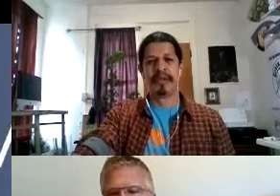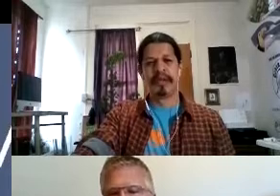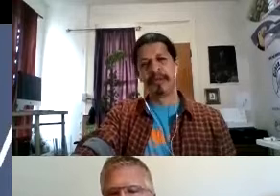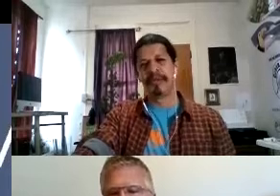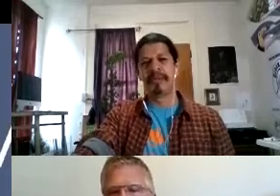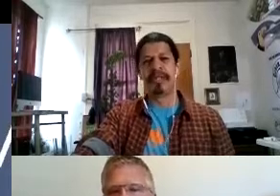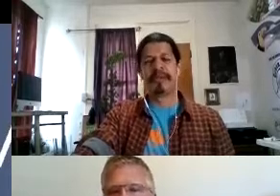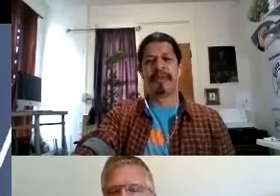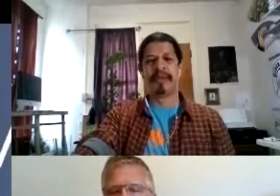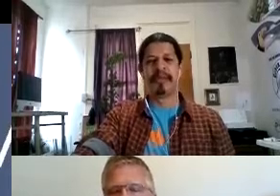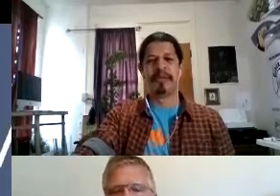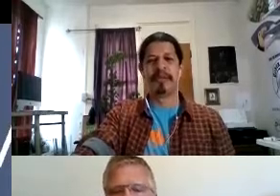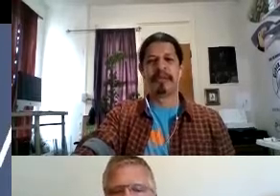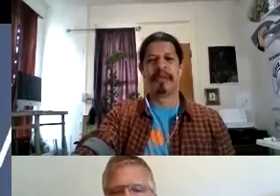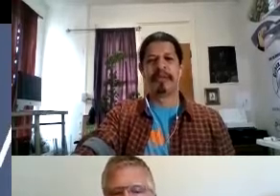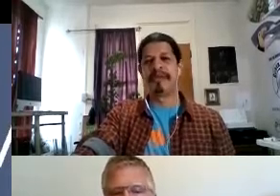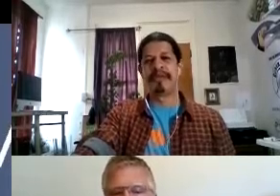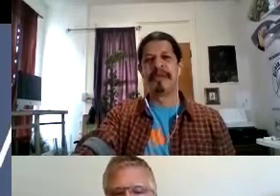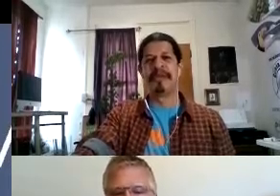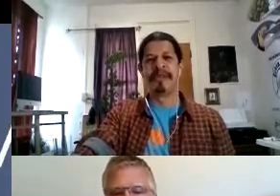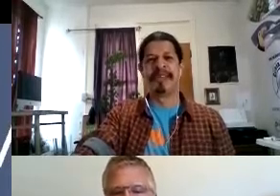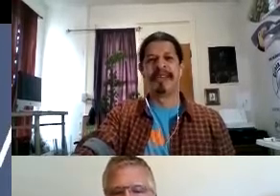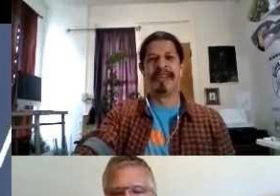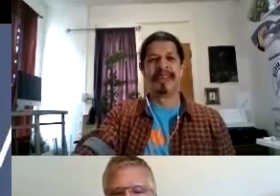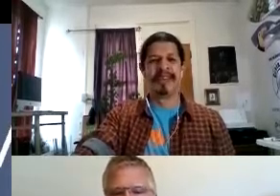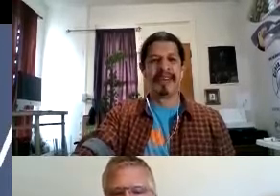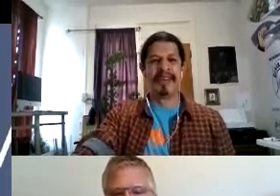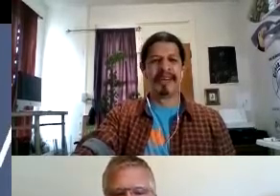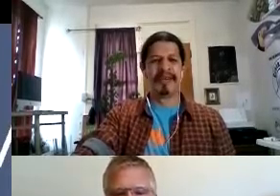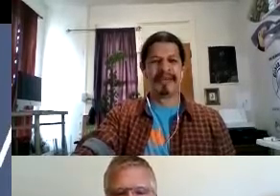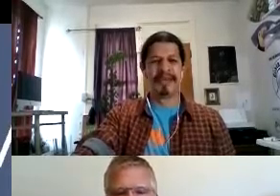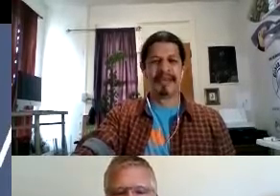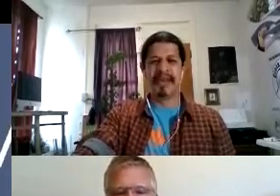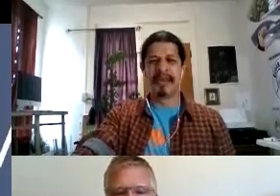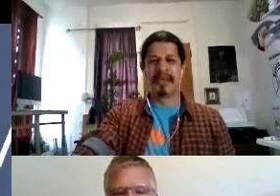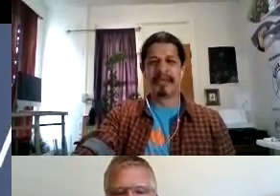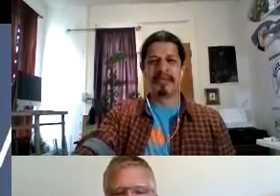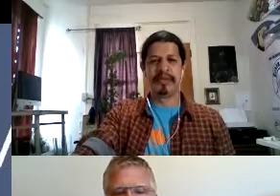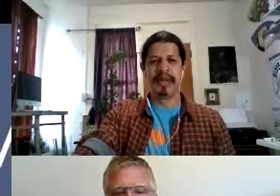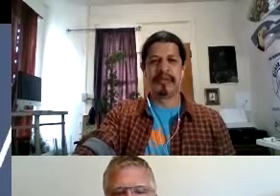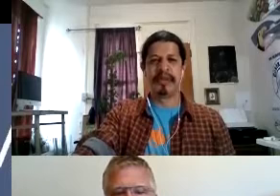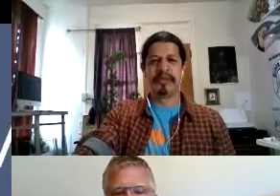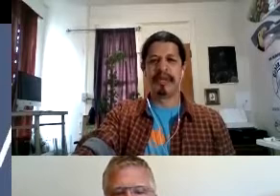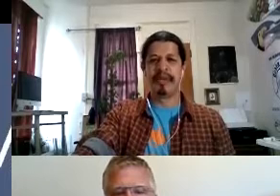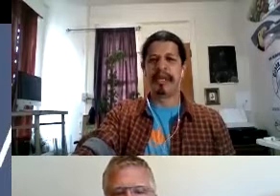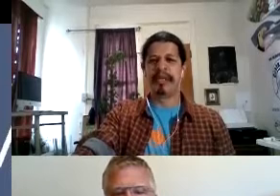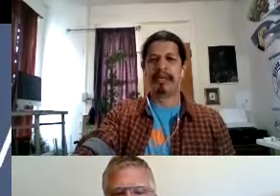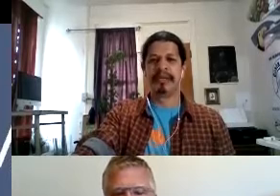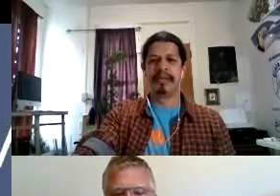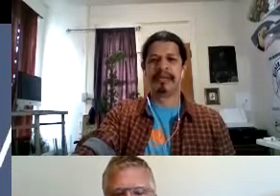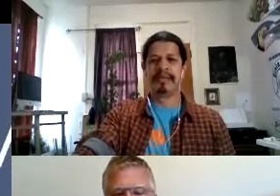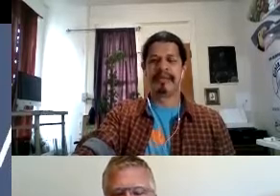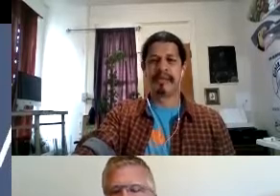option. Introduce yourself so your neighbors know that you're here. So yeah, maybe we'll do that while we wait.